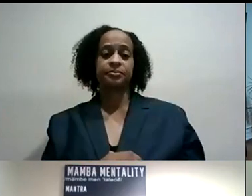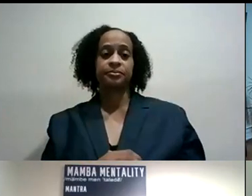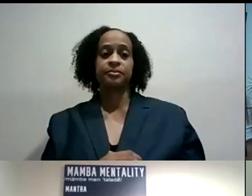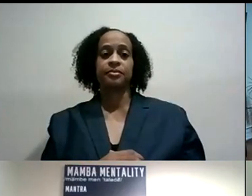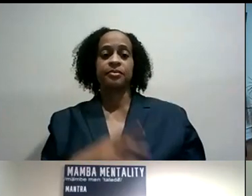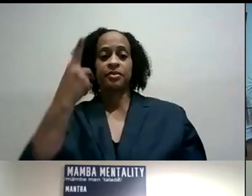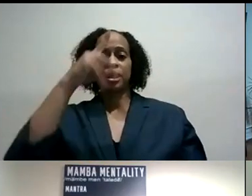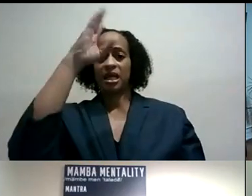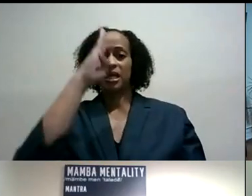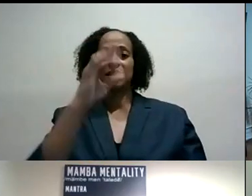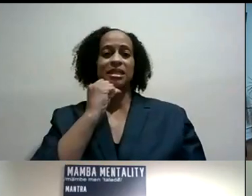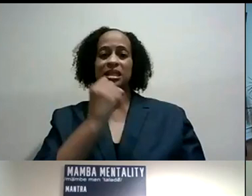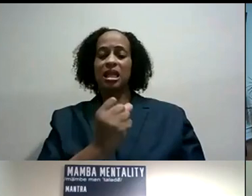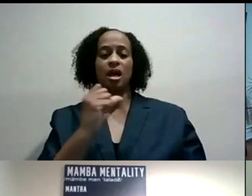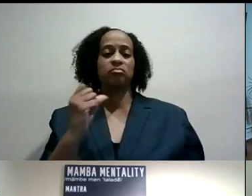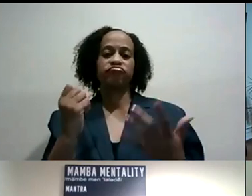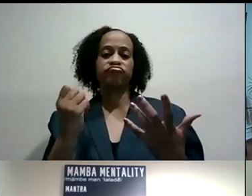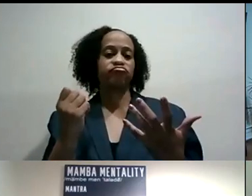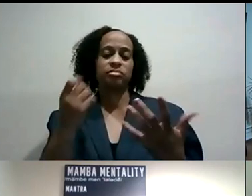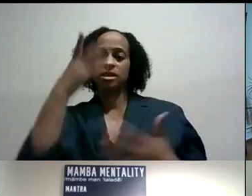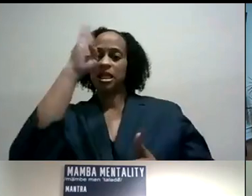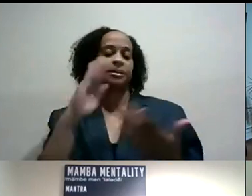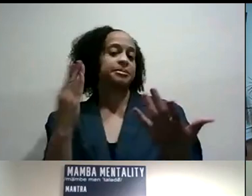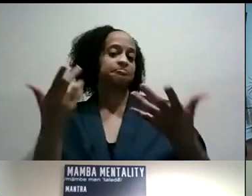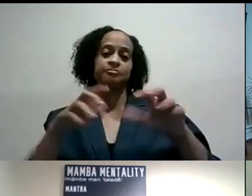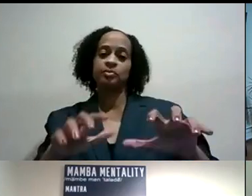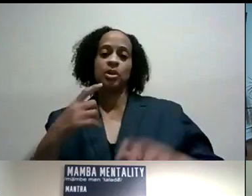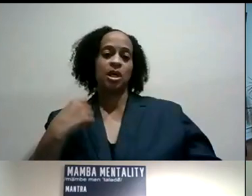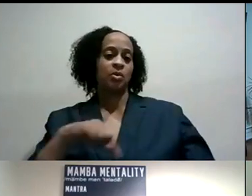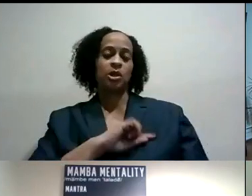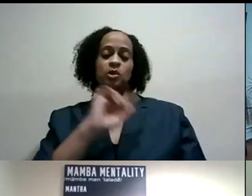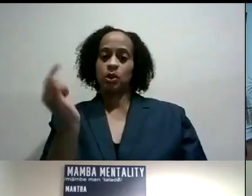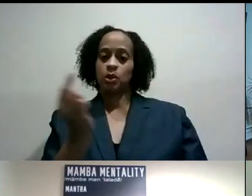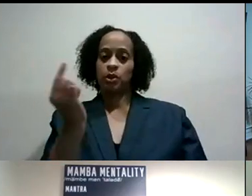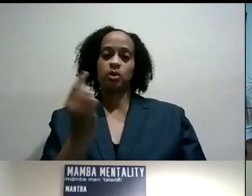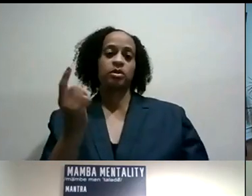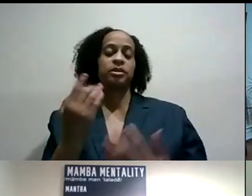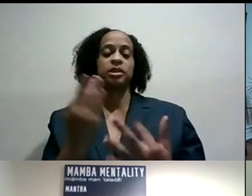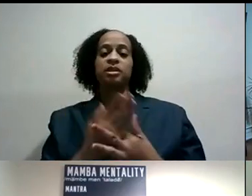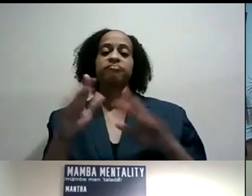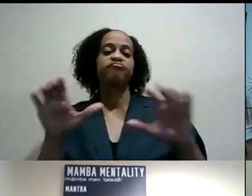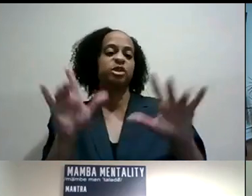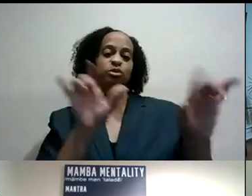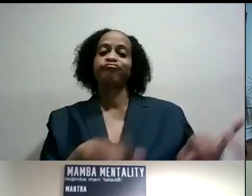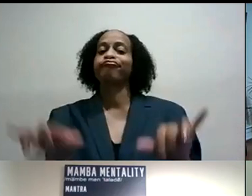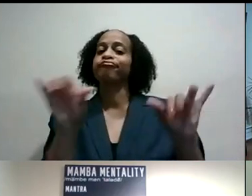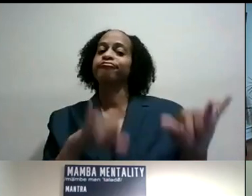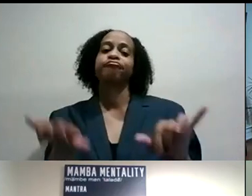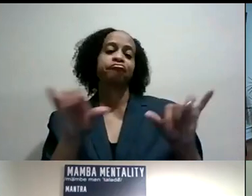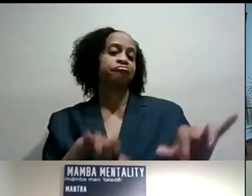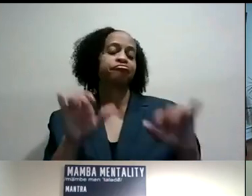God does not want us to merely go through the motions